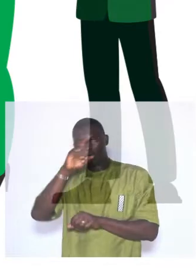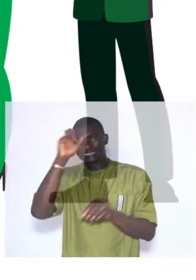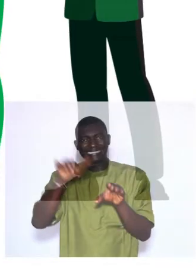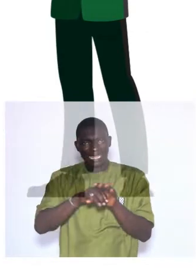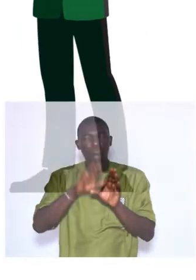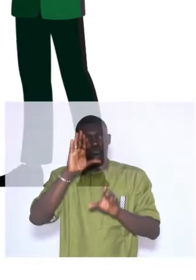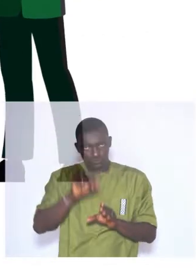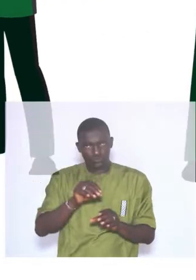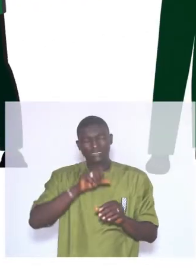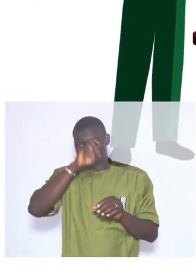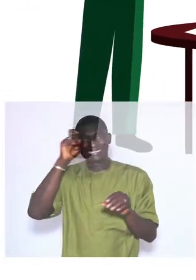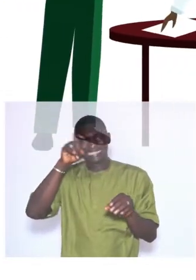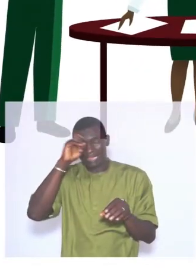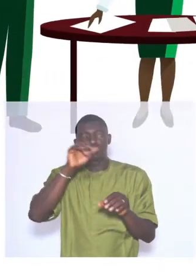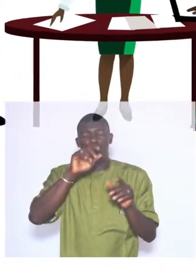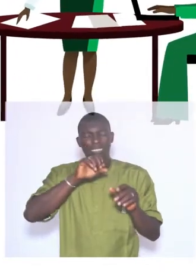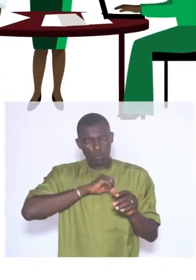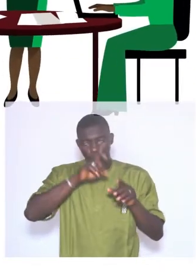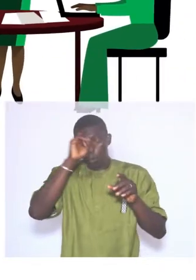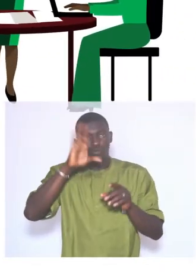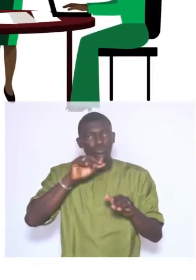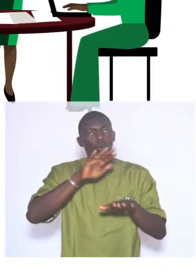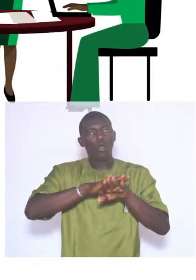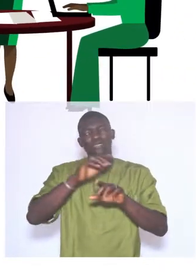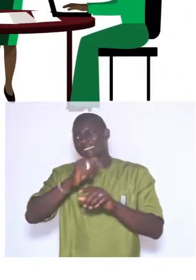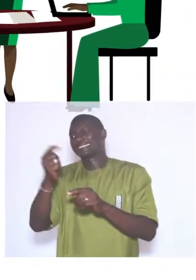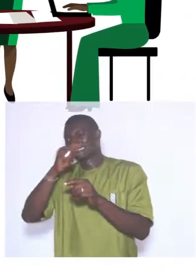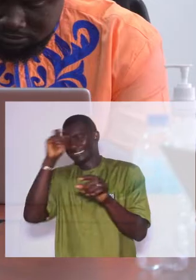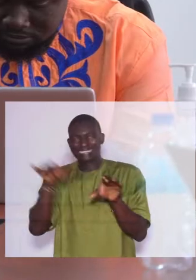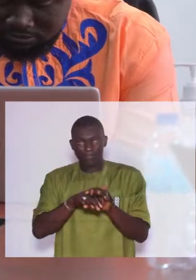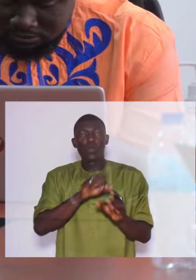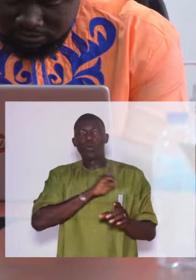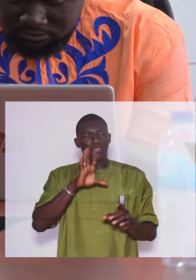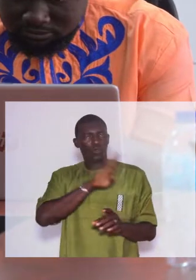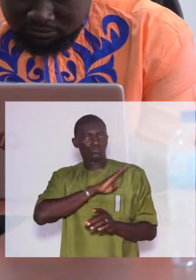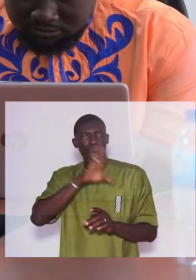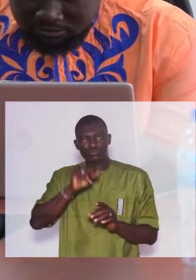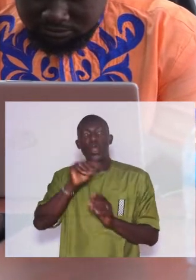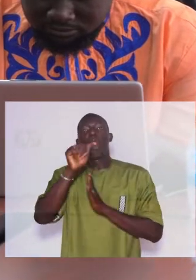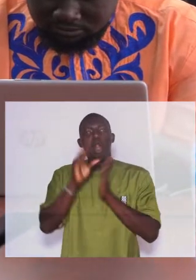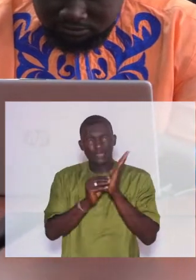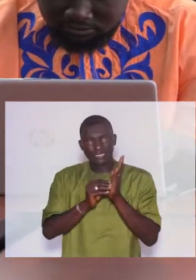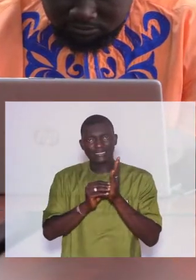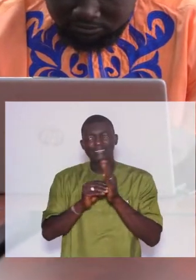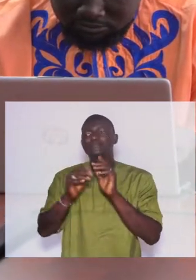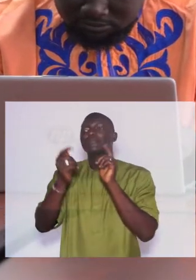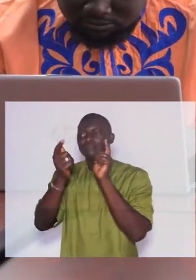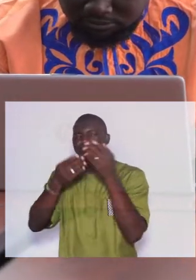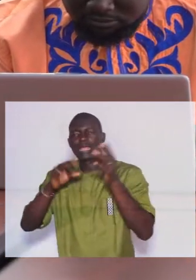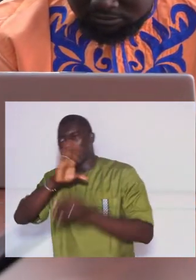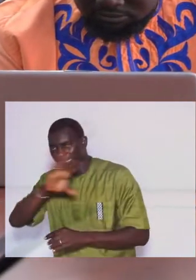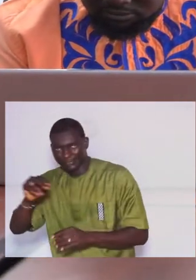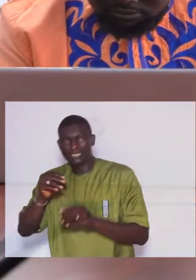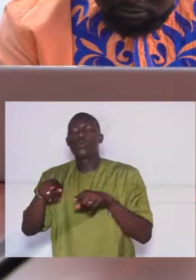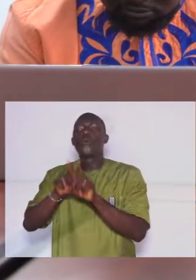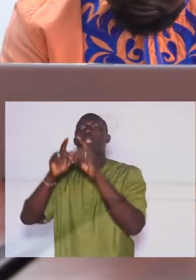assign roles to each staff. We also prepare and submit an audit engagement letter to the institution to be audited,